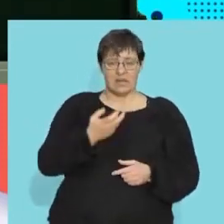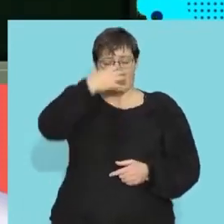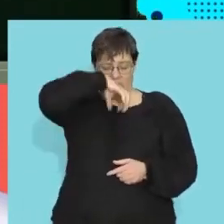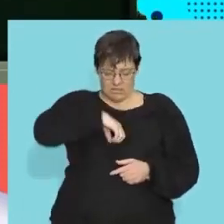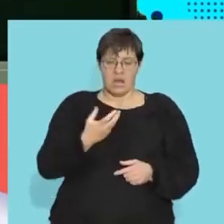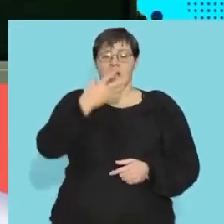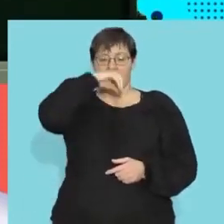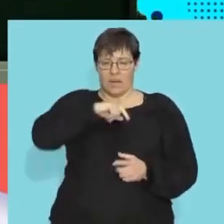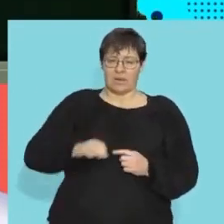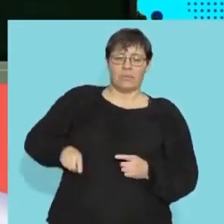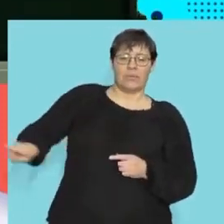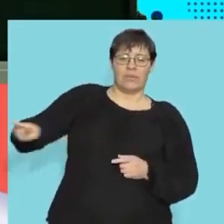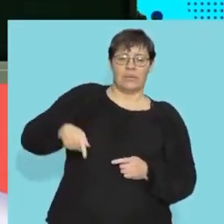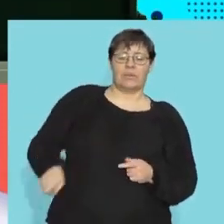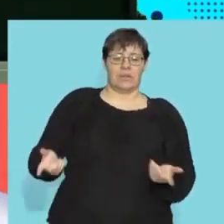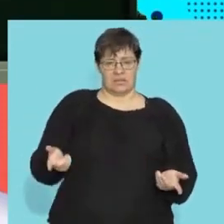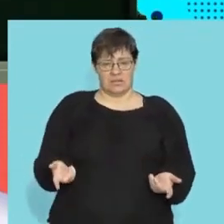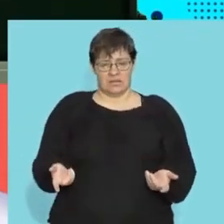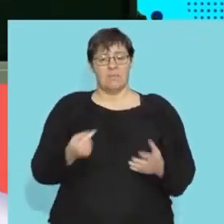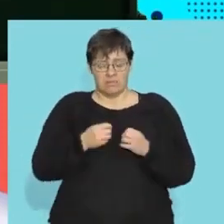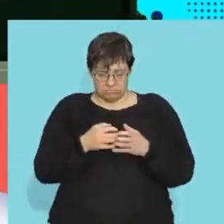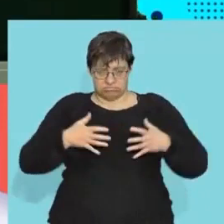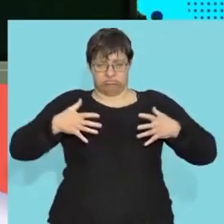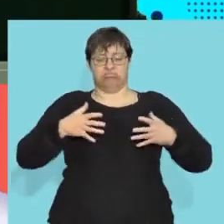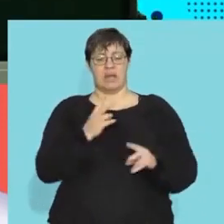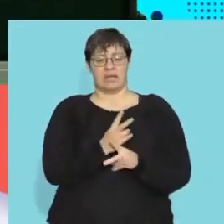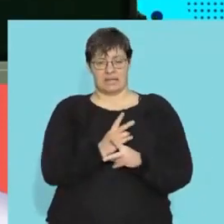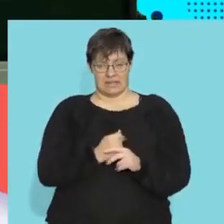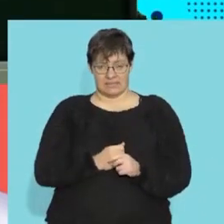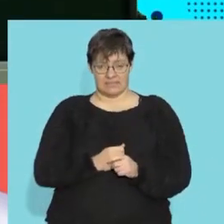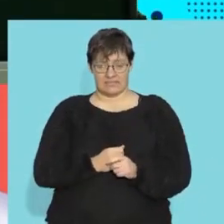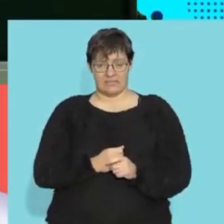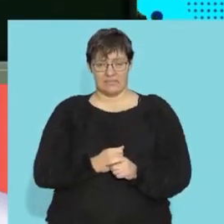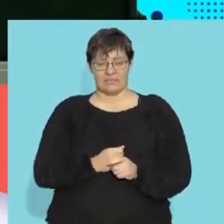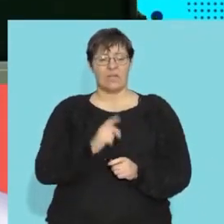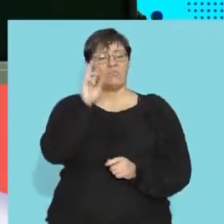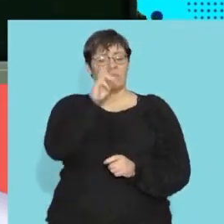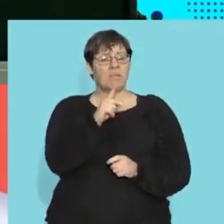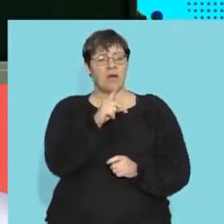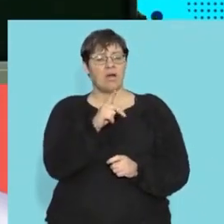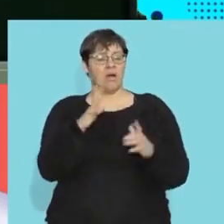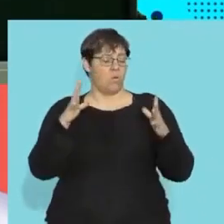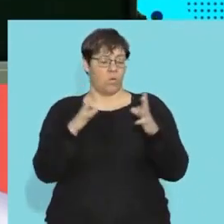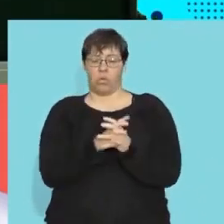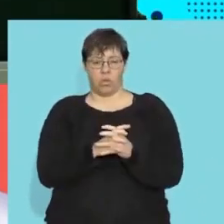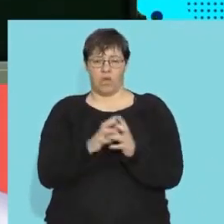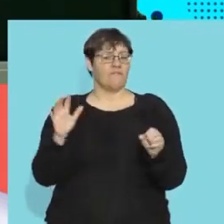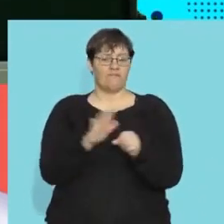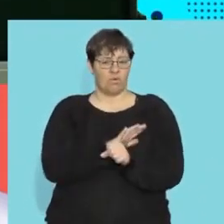get the air. My lungs need to inflate again. So remember, as I said, your lungs